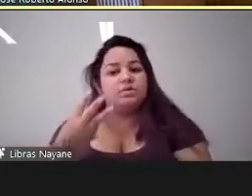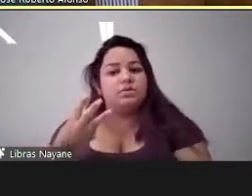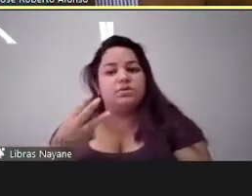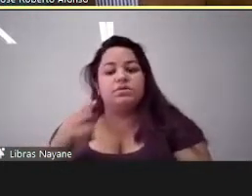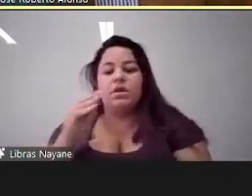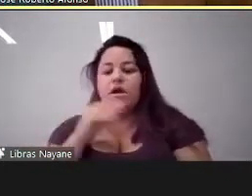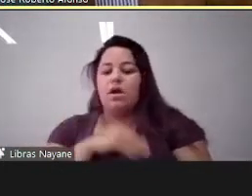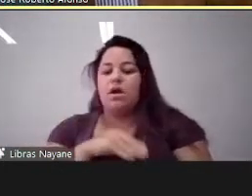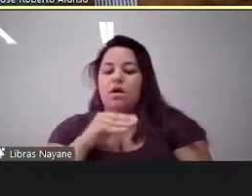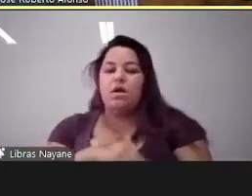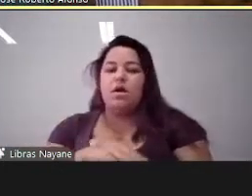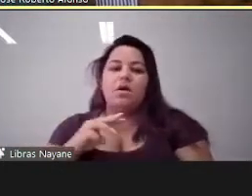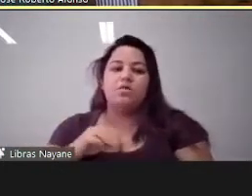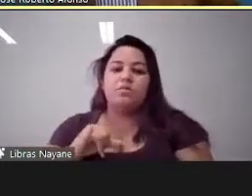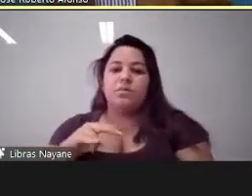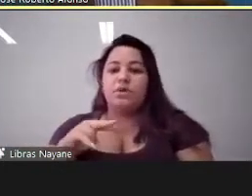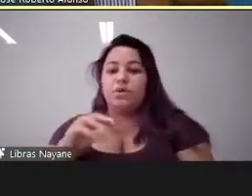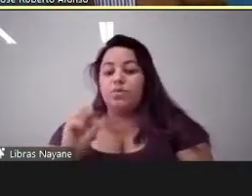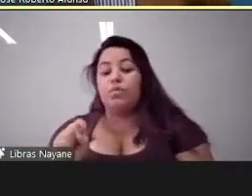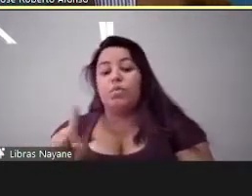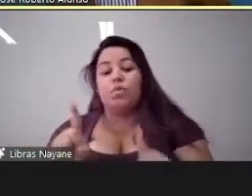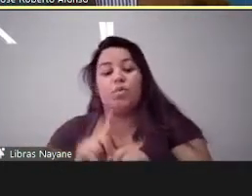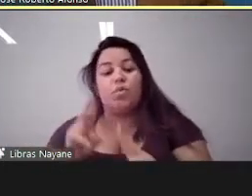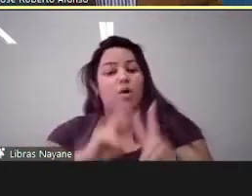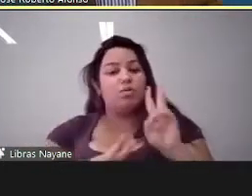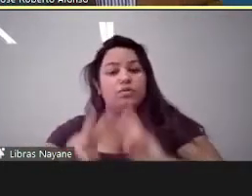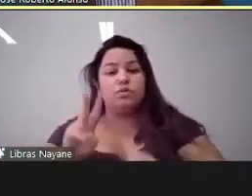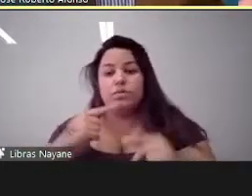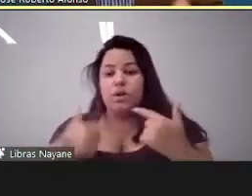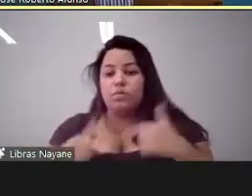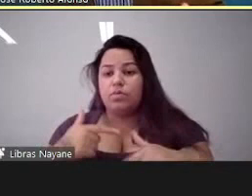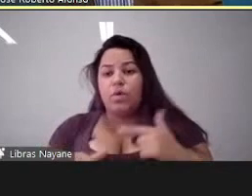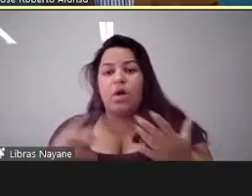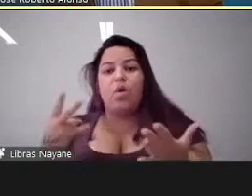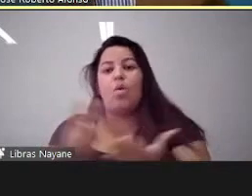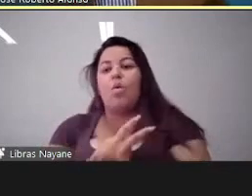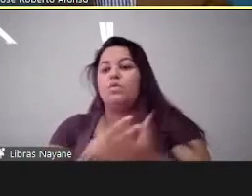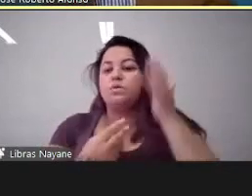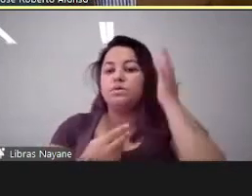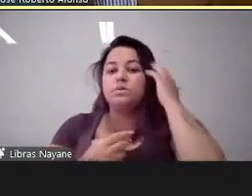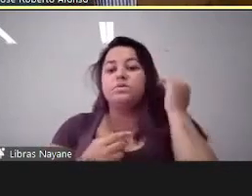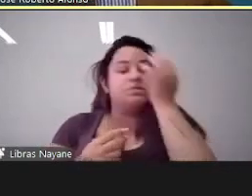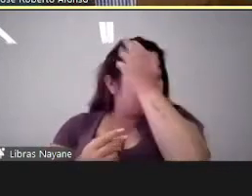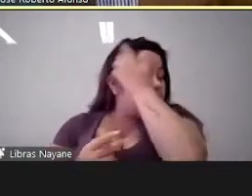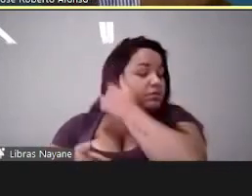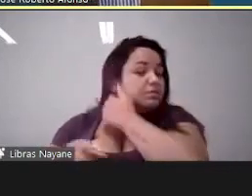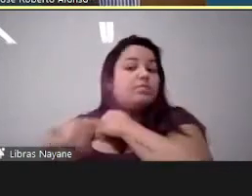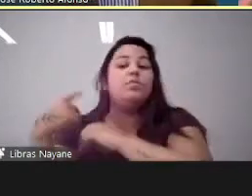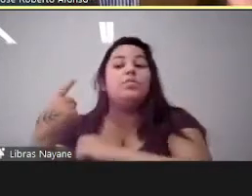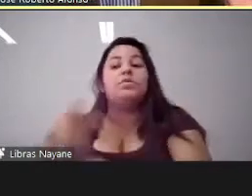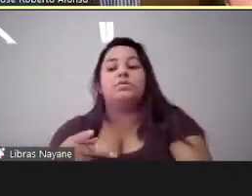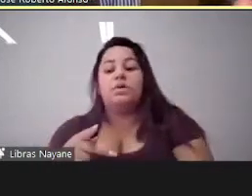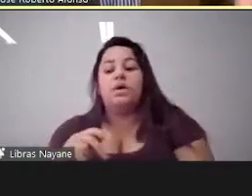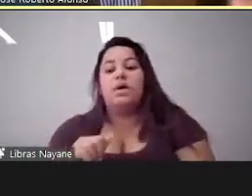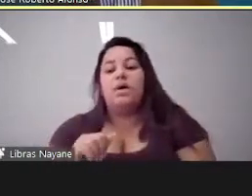that the lower income are the ones that are being generated